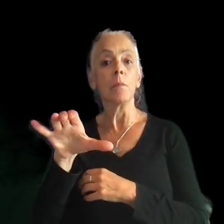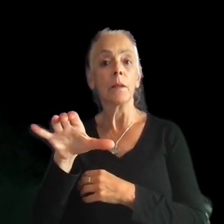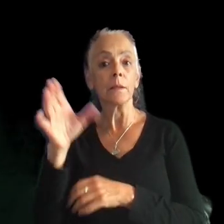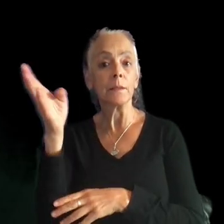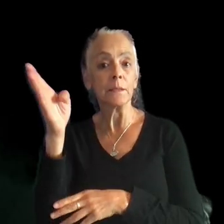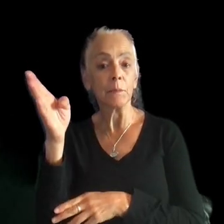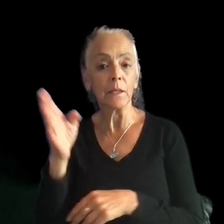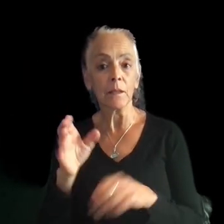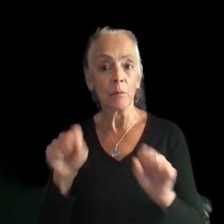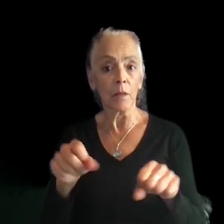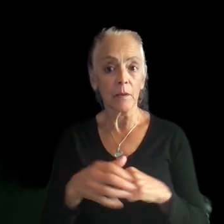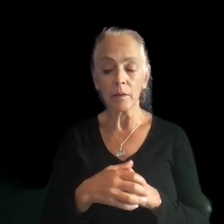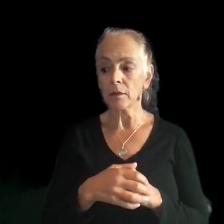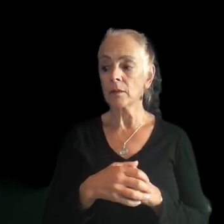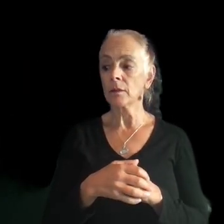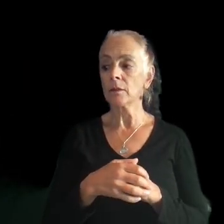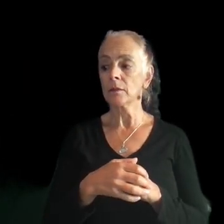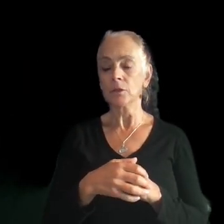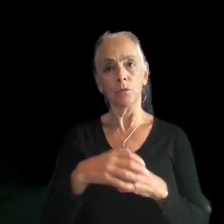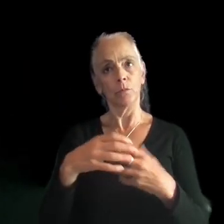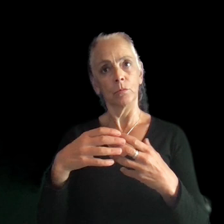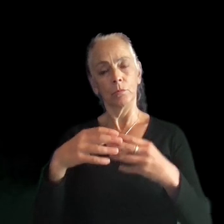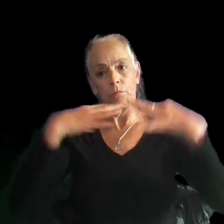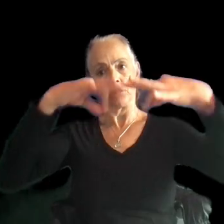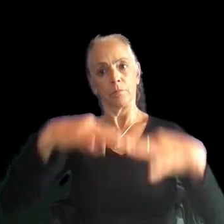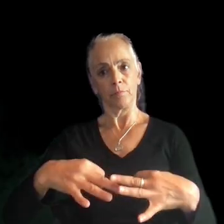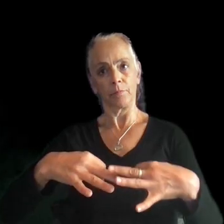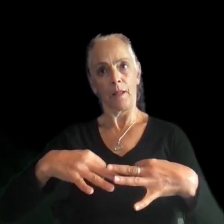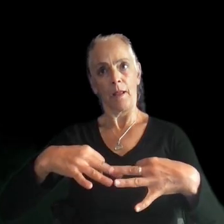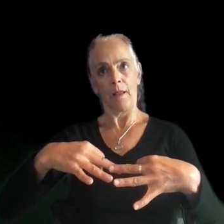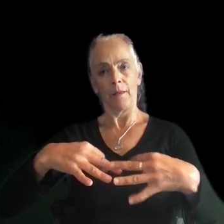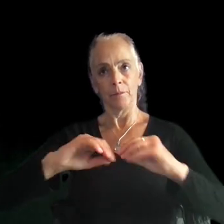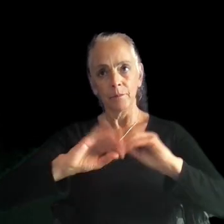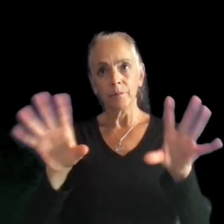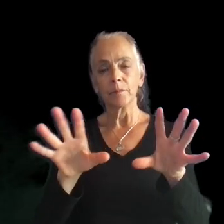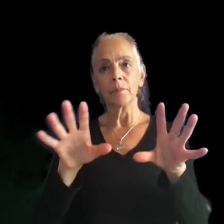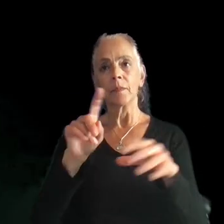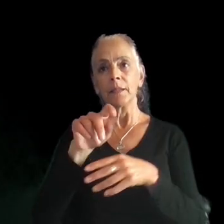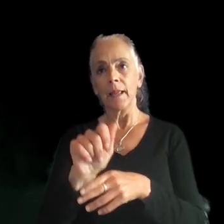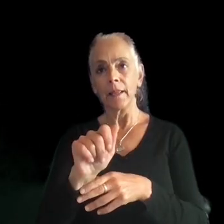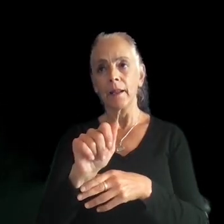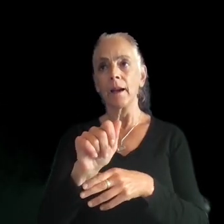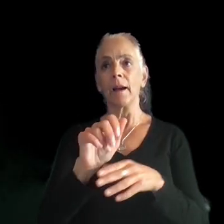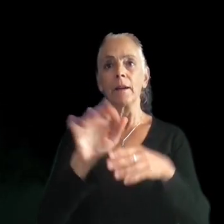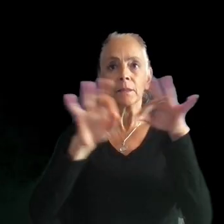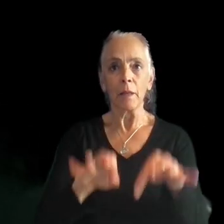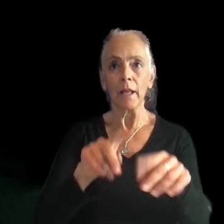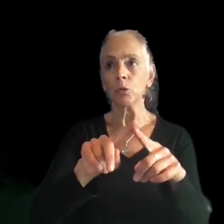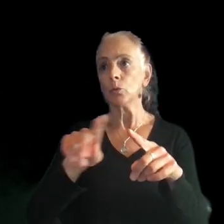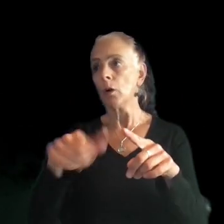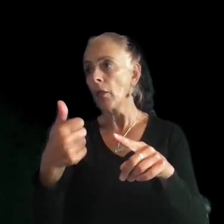ability ability to make sense the data and transferred to the rest of the team or other areas